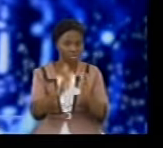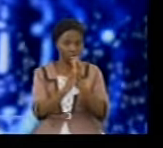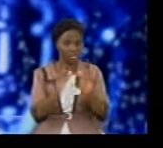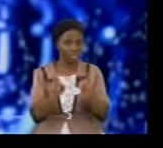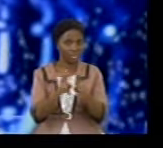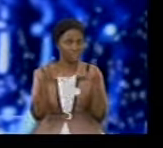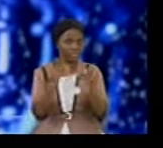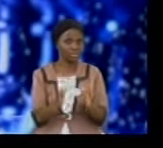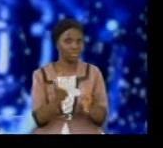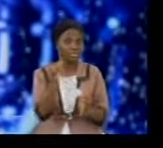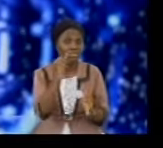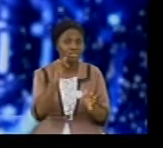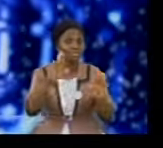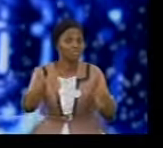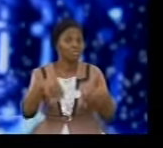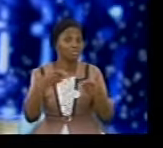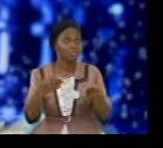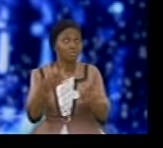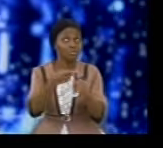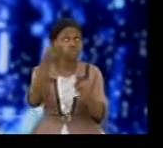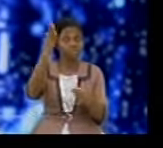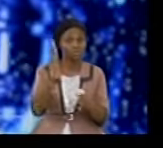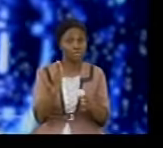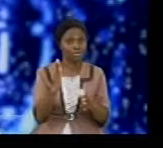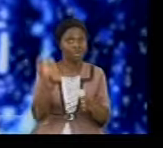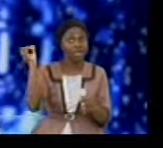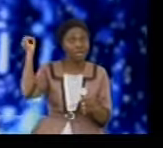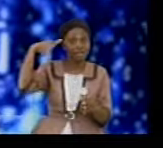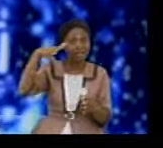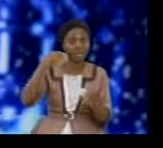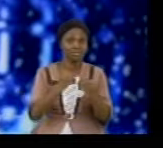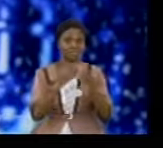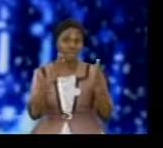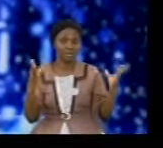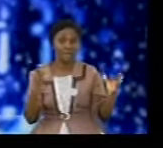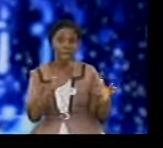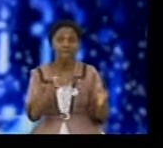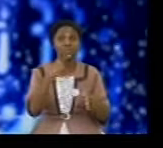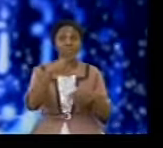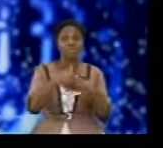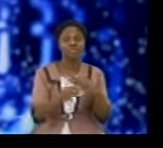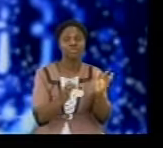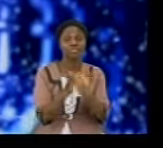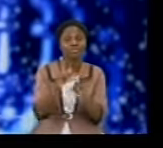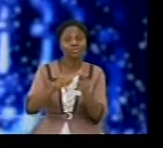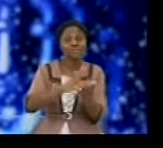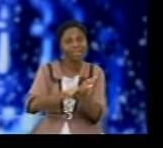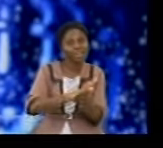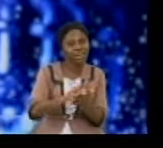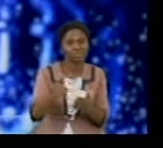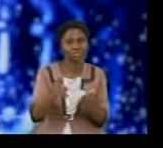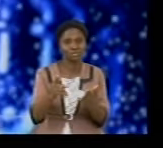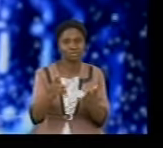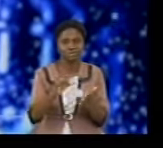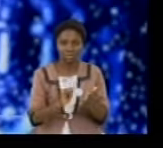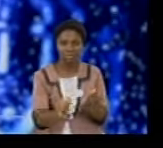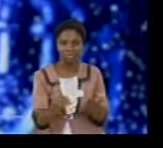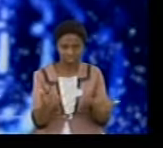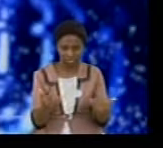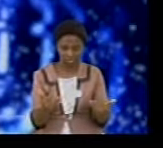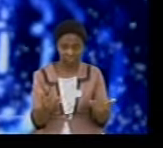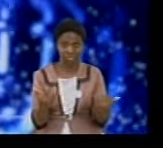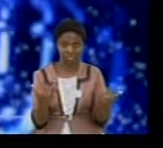is provision from God. Grace abundant, and the blood of Jesus Christ to cleanse you is still available. It's still availing today.